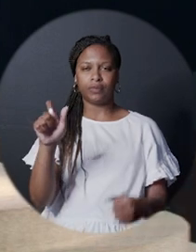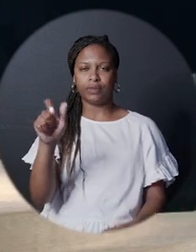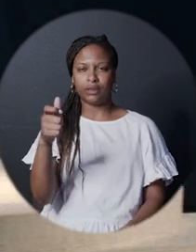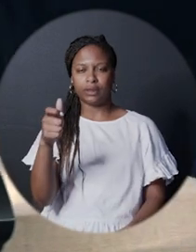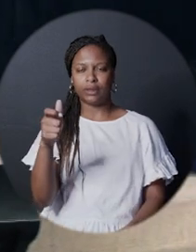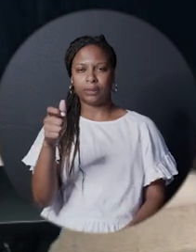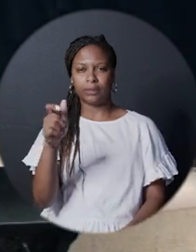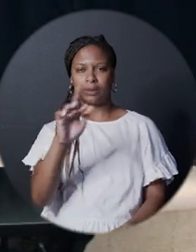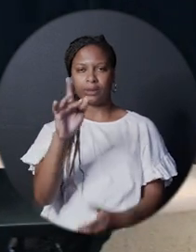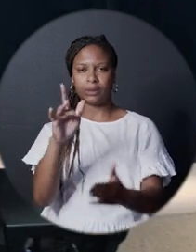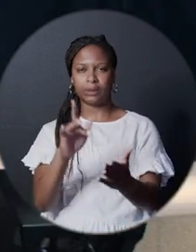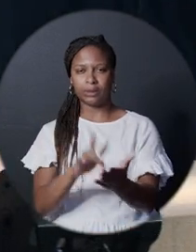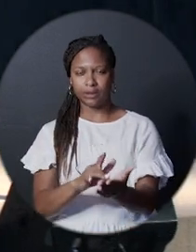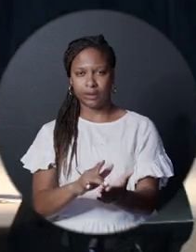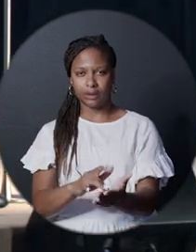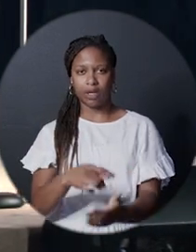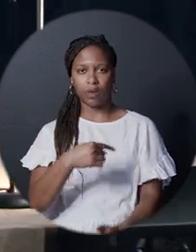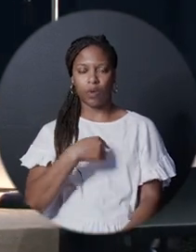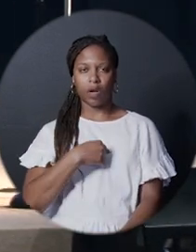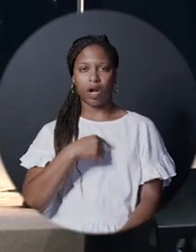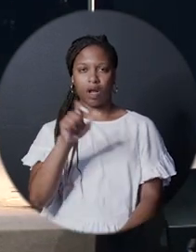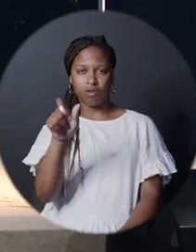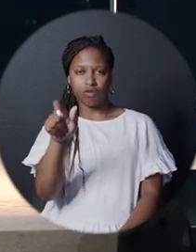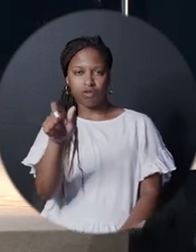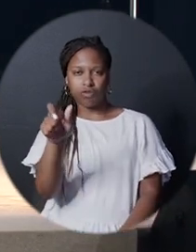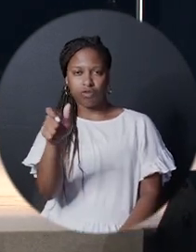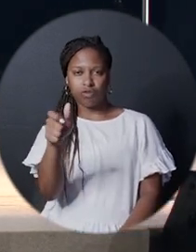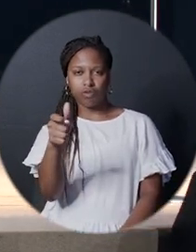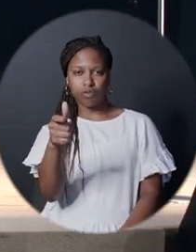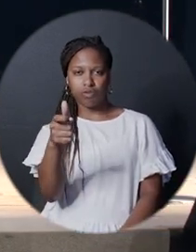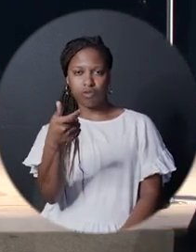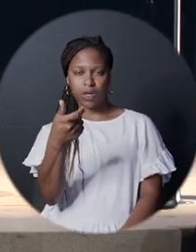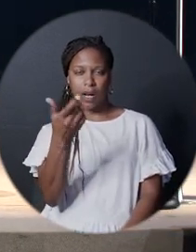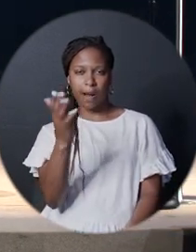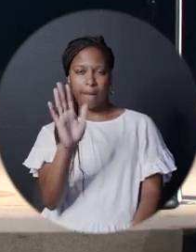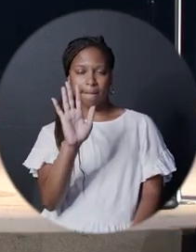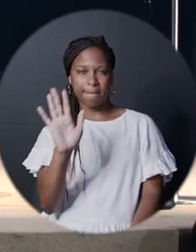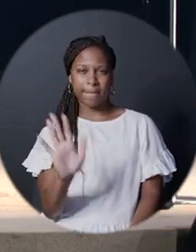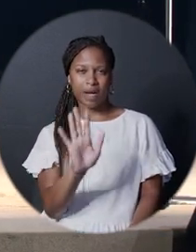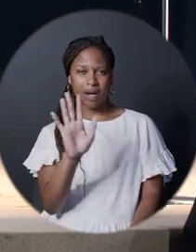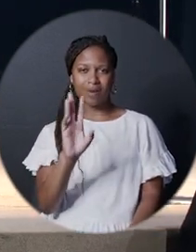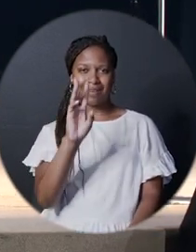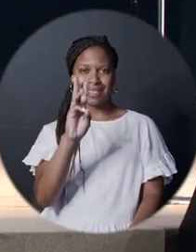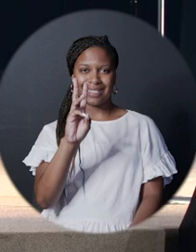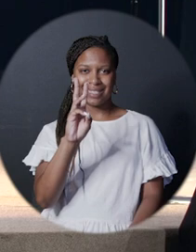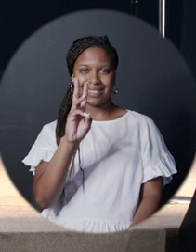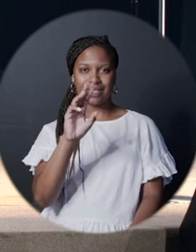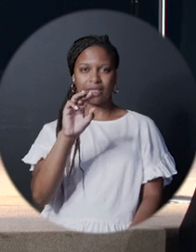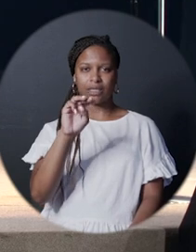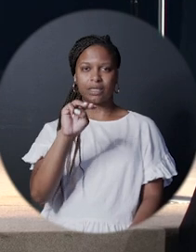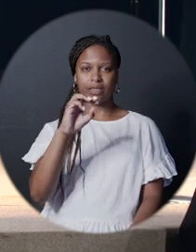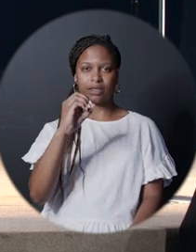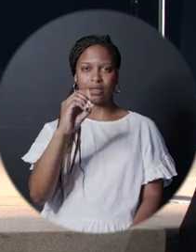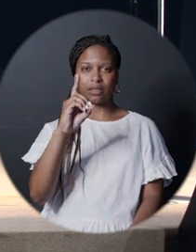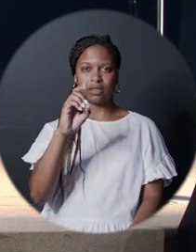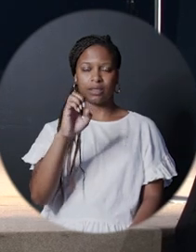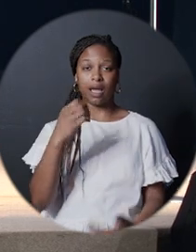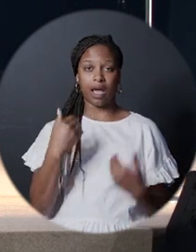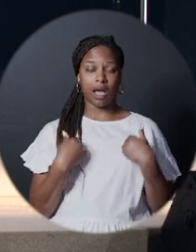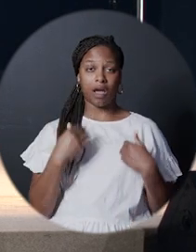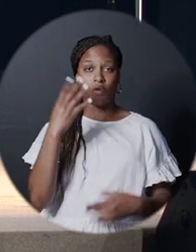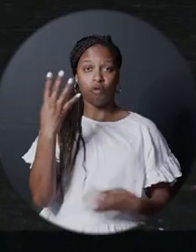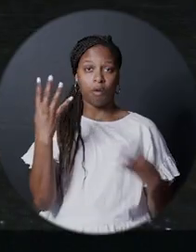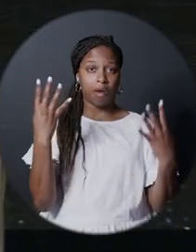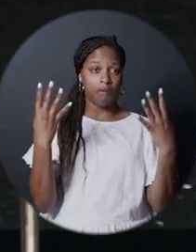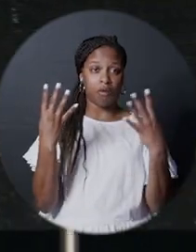there is a knob in the middle of it. And when I turn that knob, it has about six molds on it. One, it